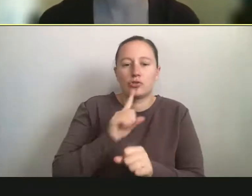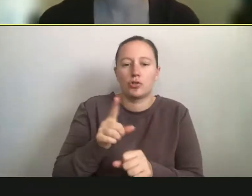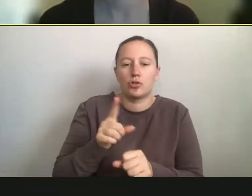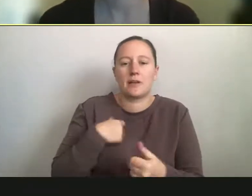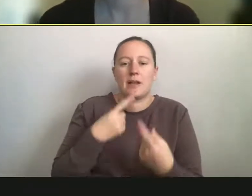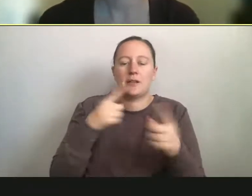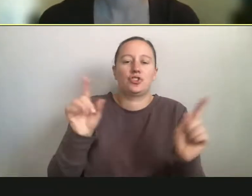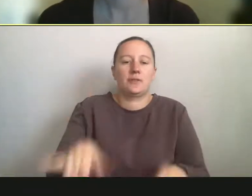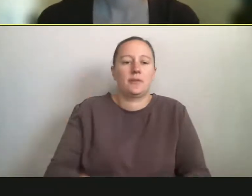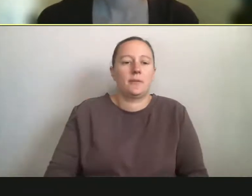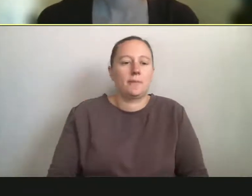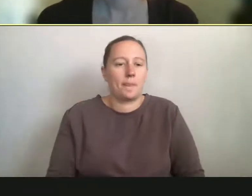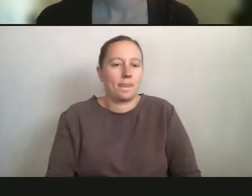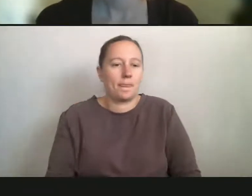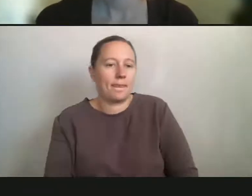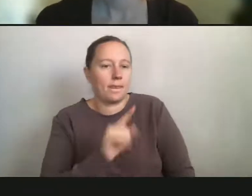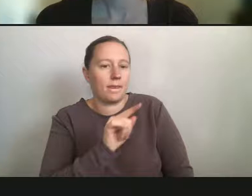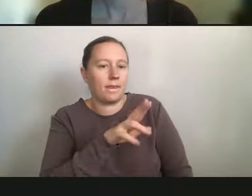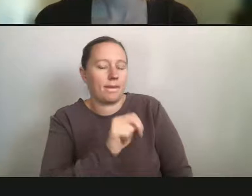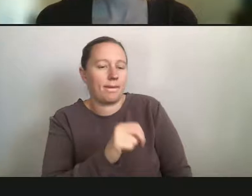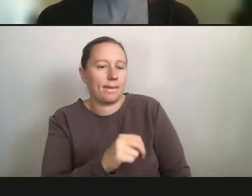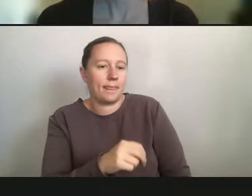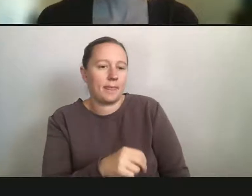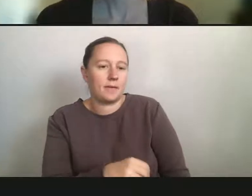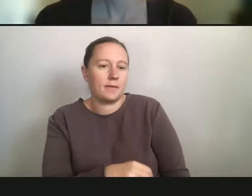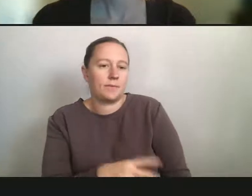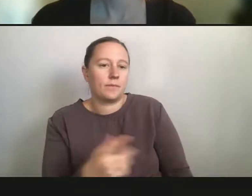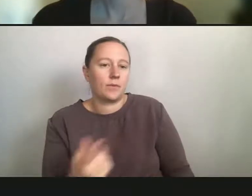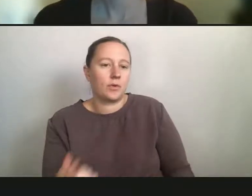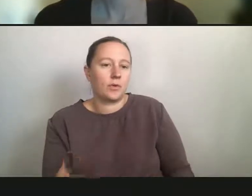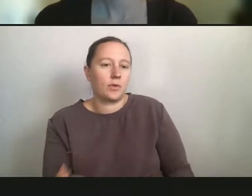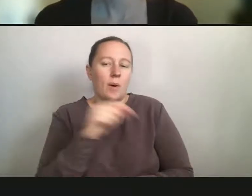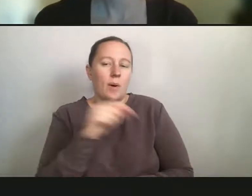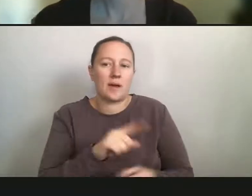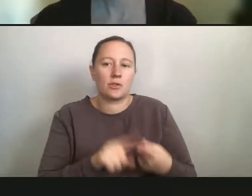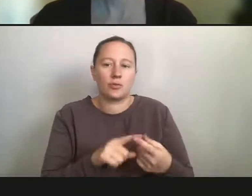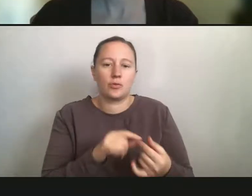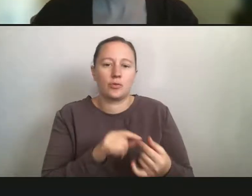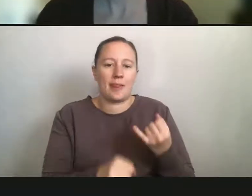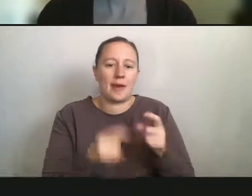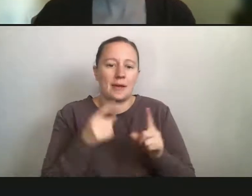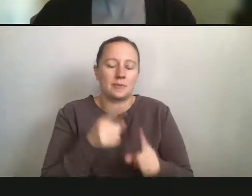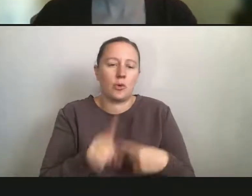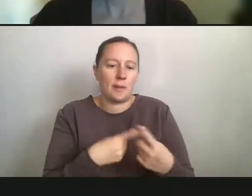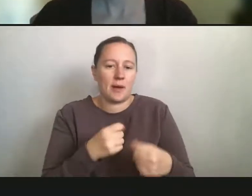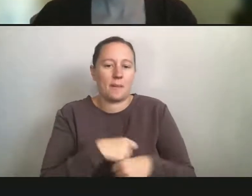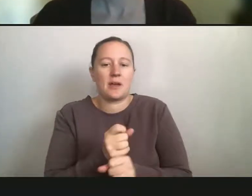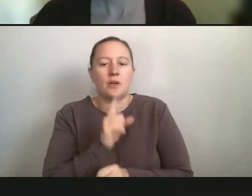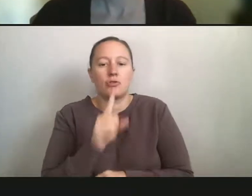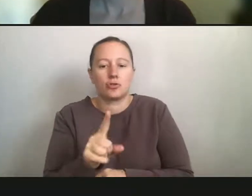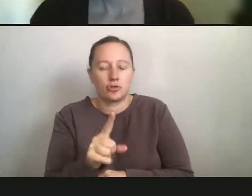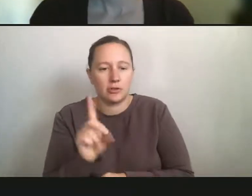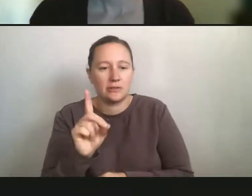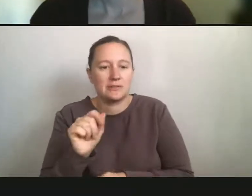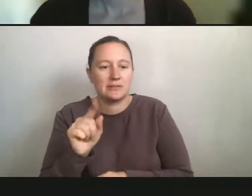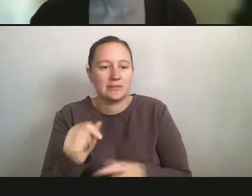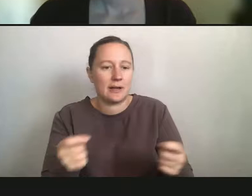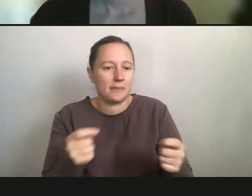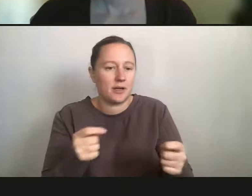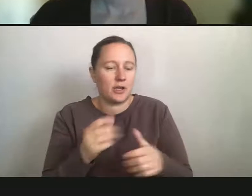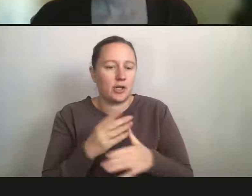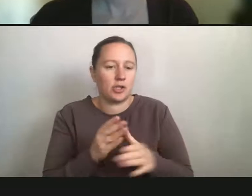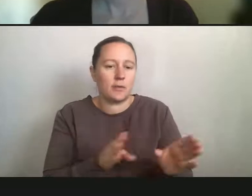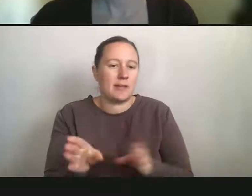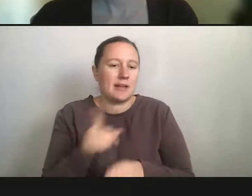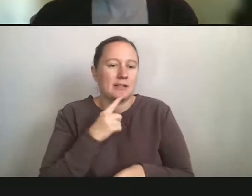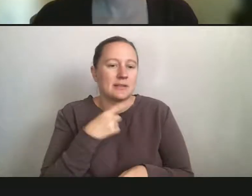that? Yeah, I mean, going back to the last point a little bit about making data management and sharing plans public,